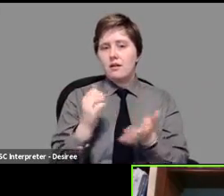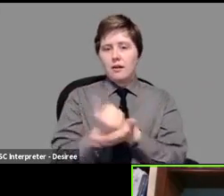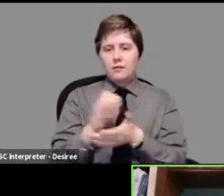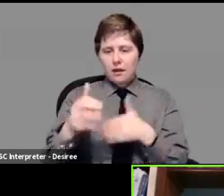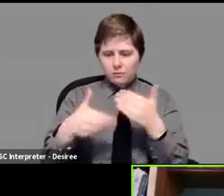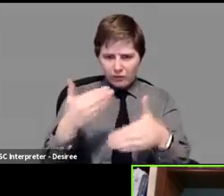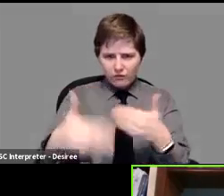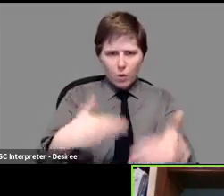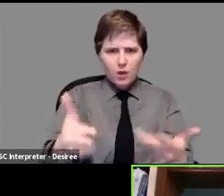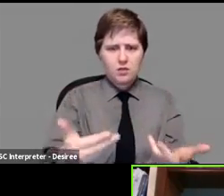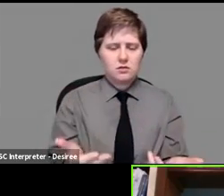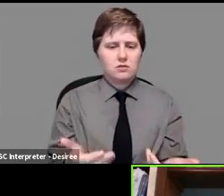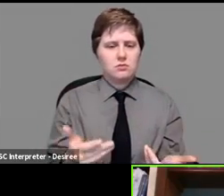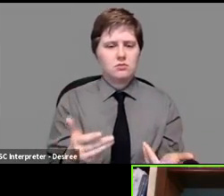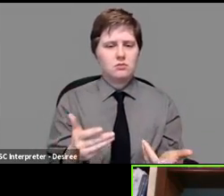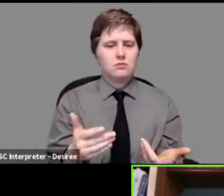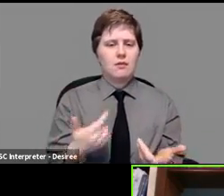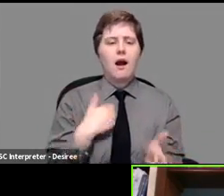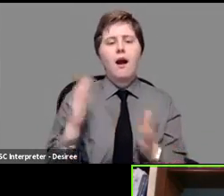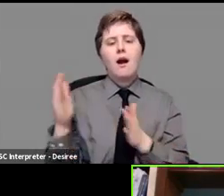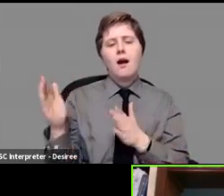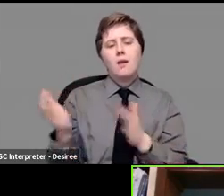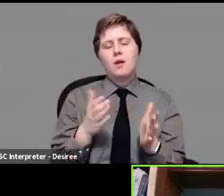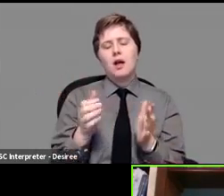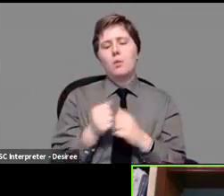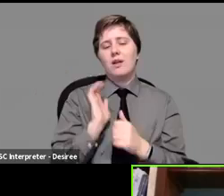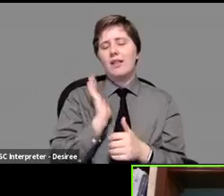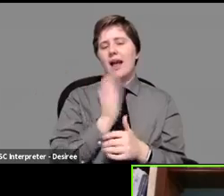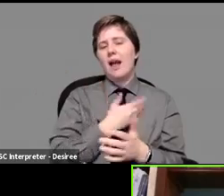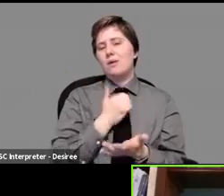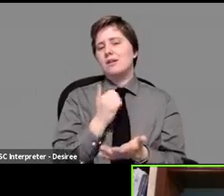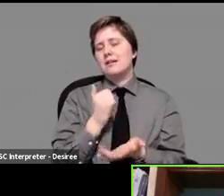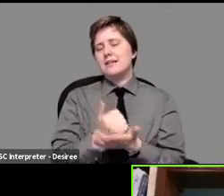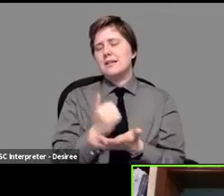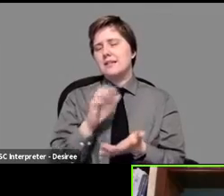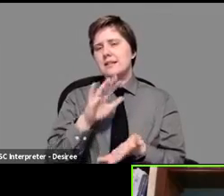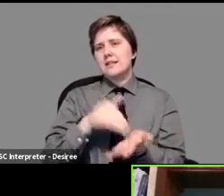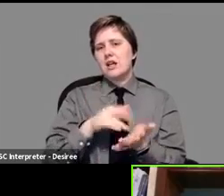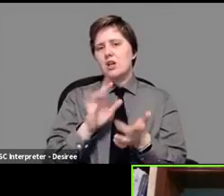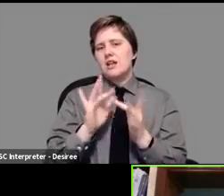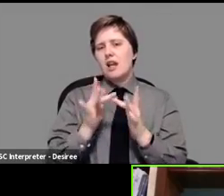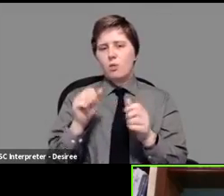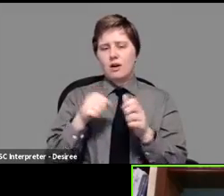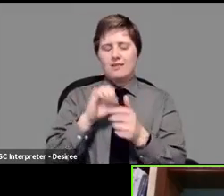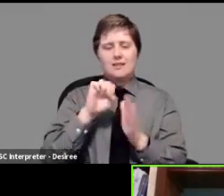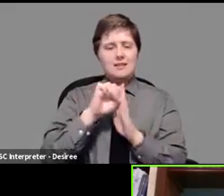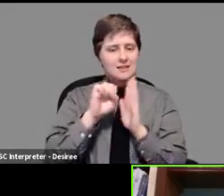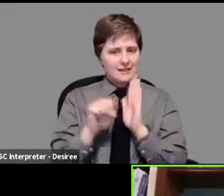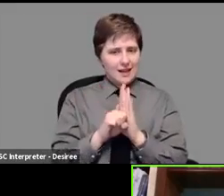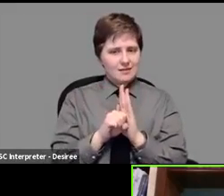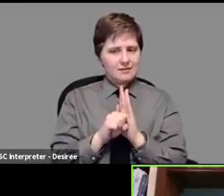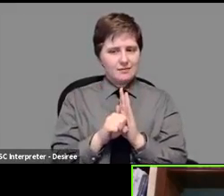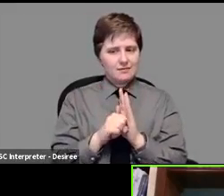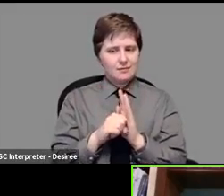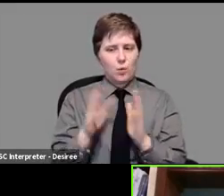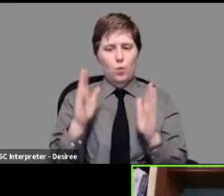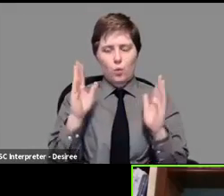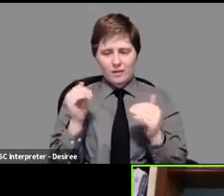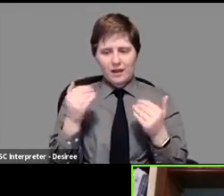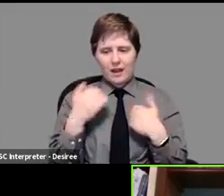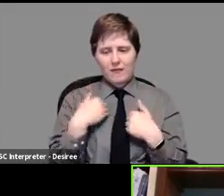forward. I plan to, with our assistance center network around the state, hopefully have